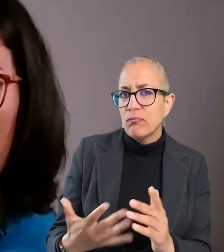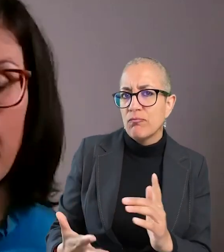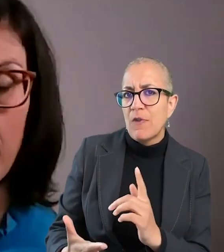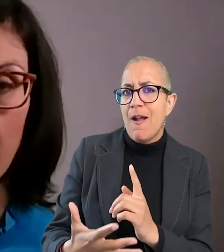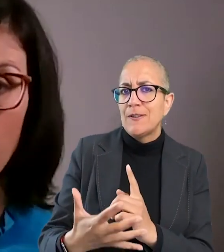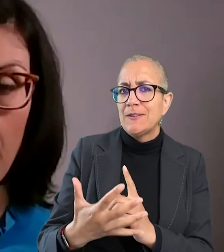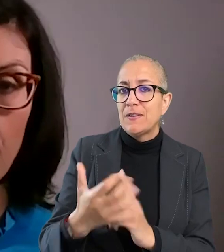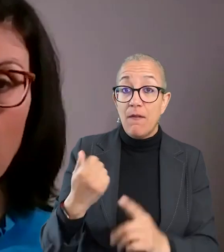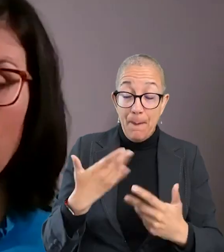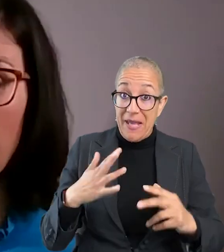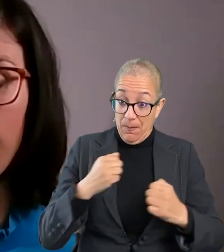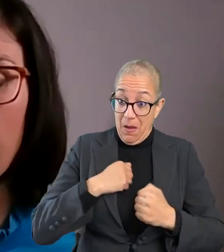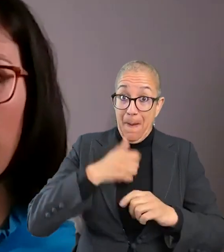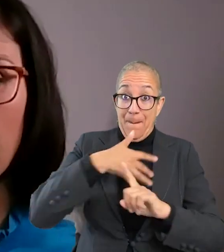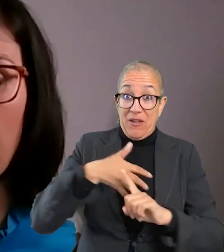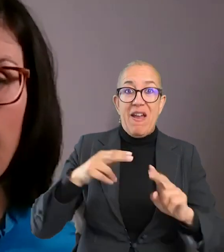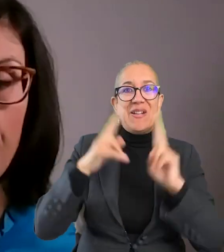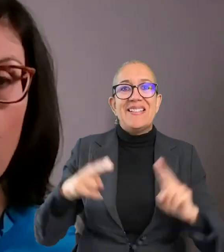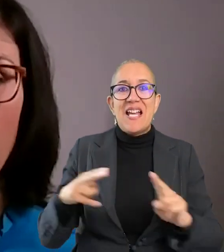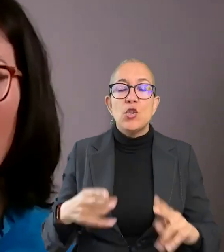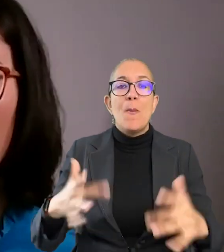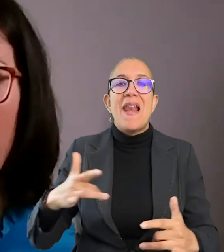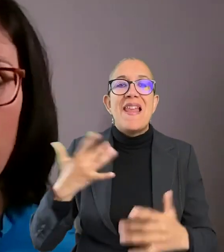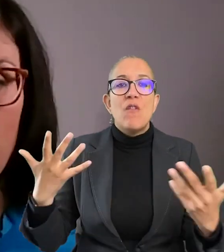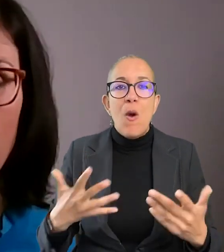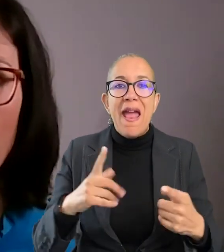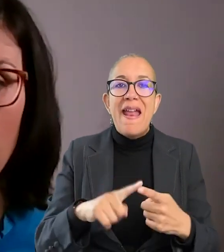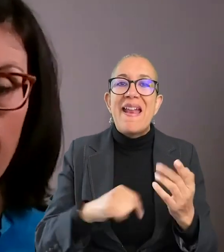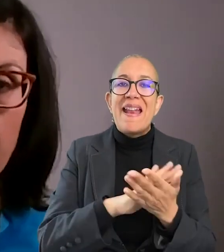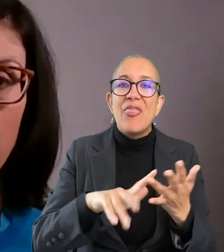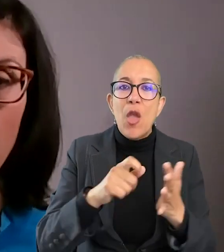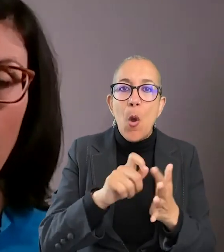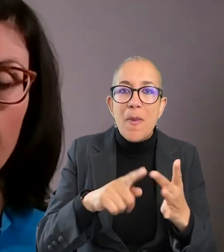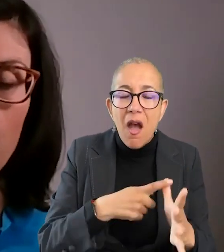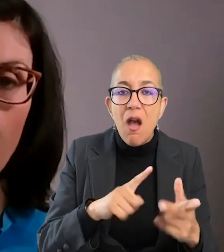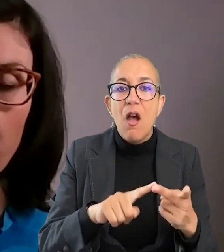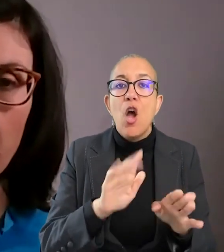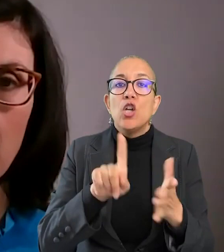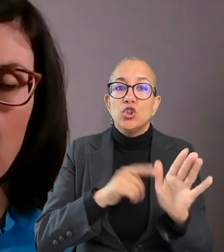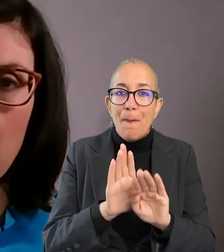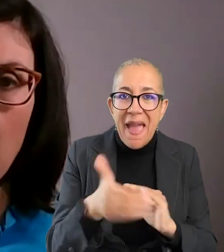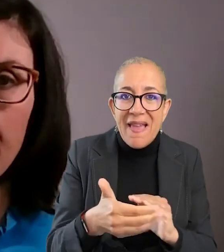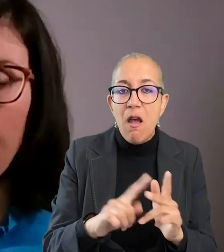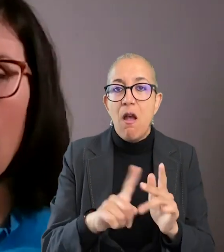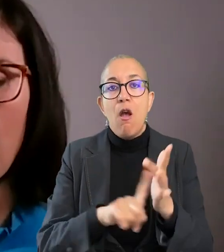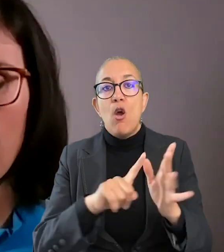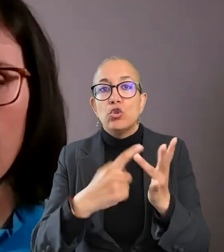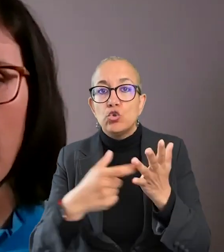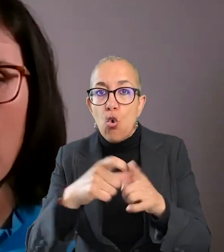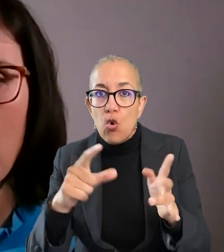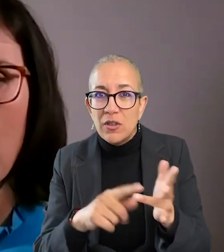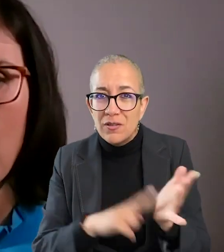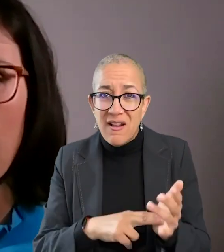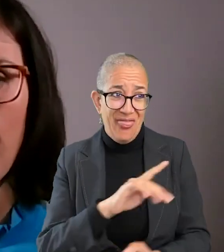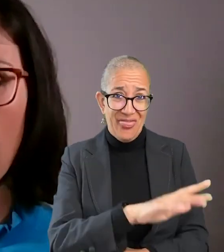had a very international background, I'd lived in places like Ethiopia, Jamaica, Jordan, places that had real poverty. And in our